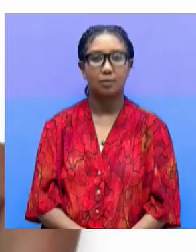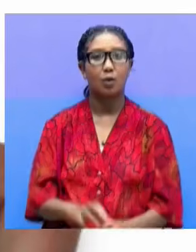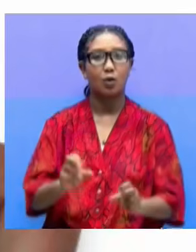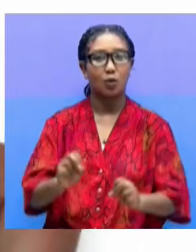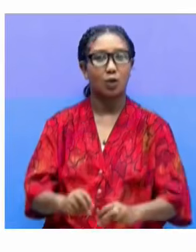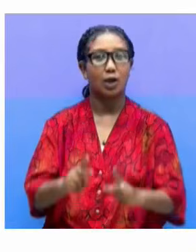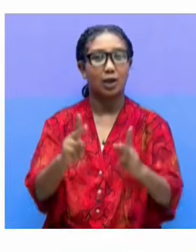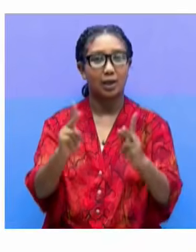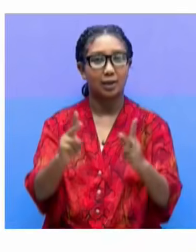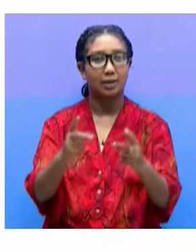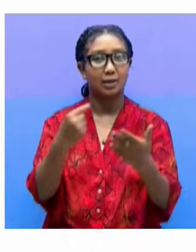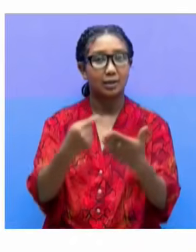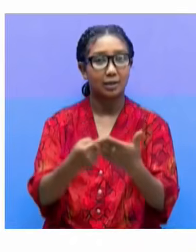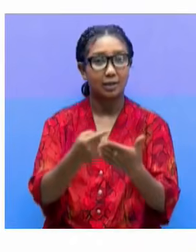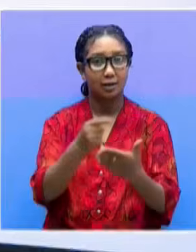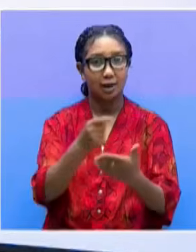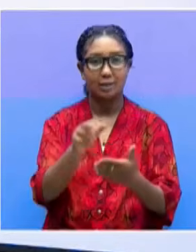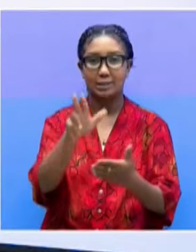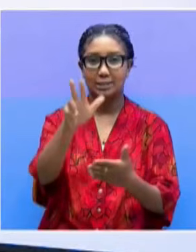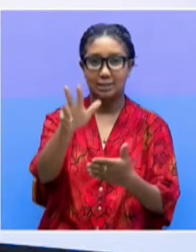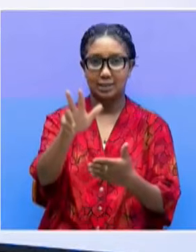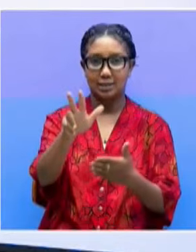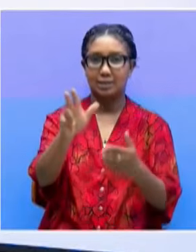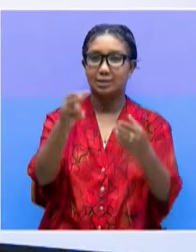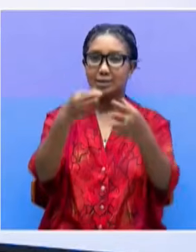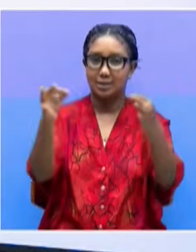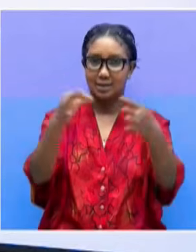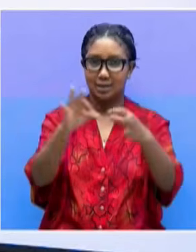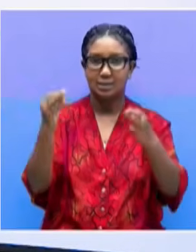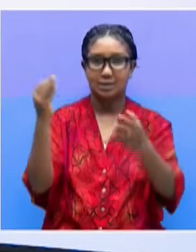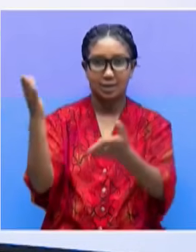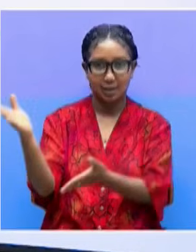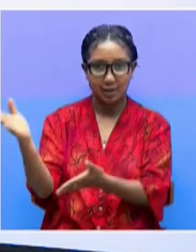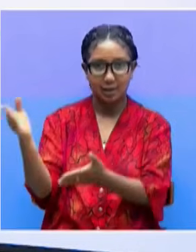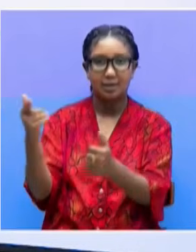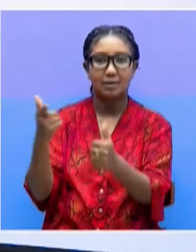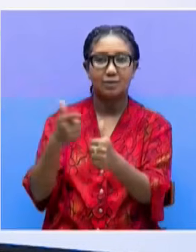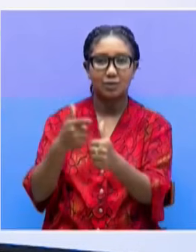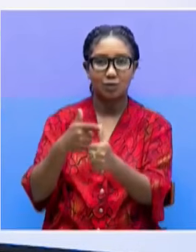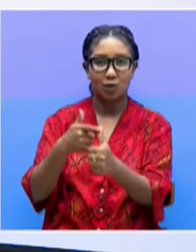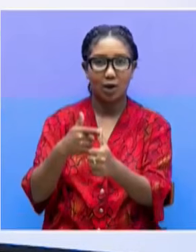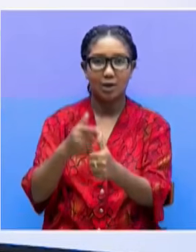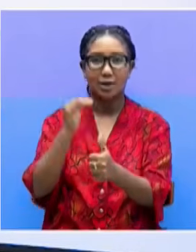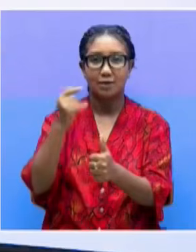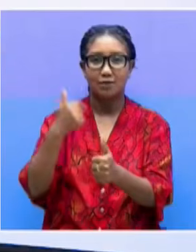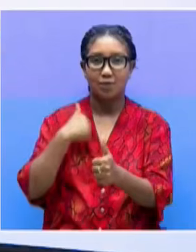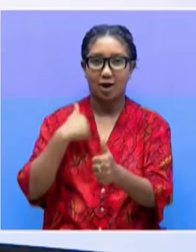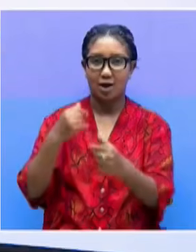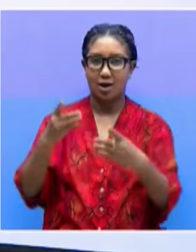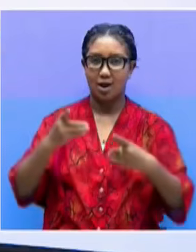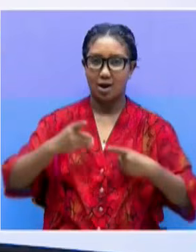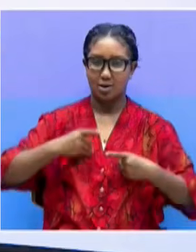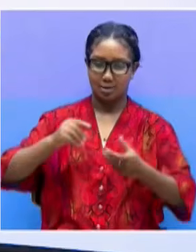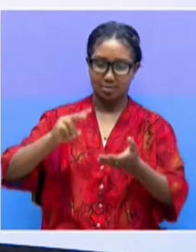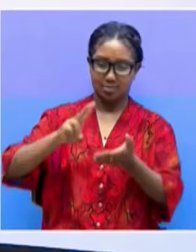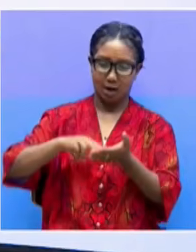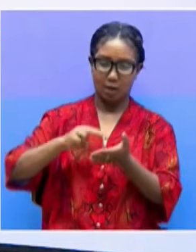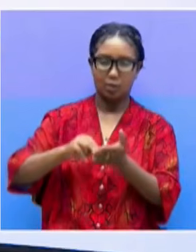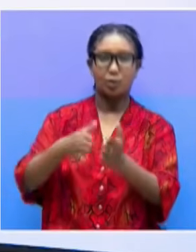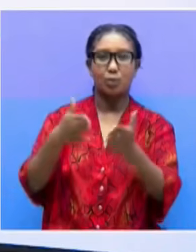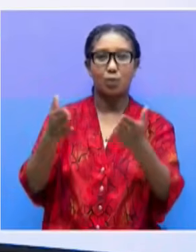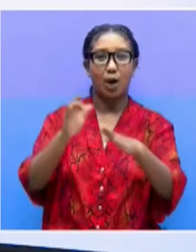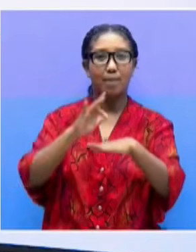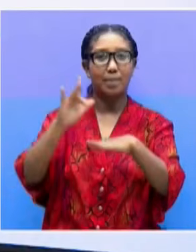Okay, here are the 3 sentences here. The first one, if I had read the book,